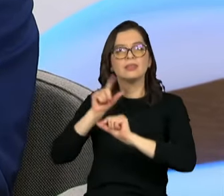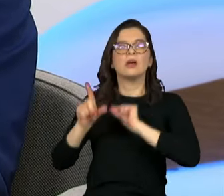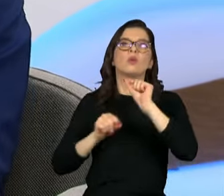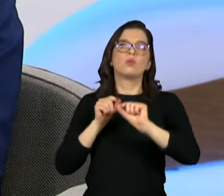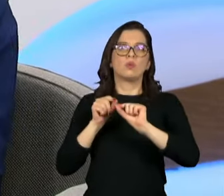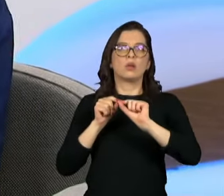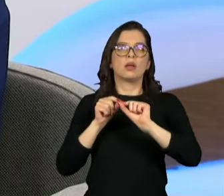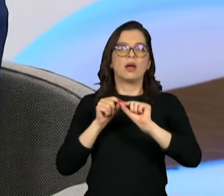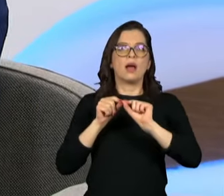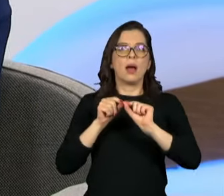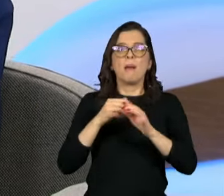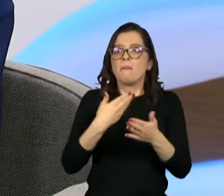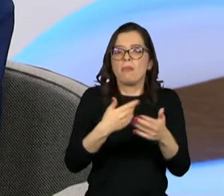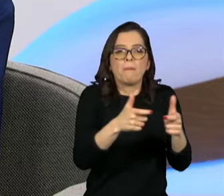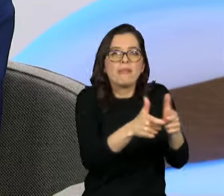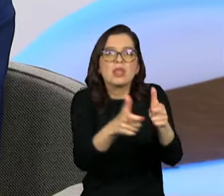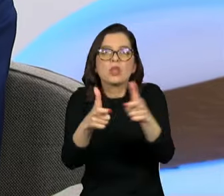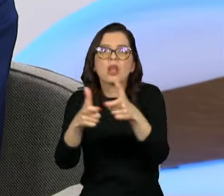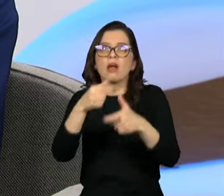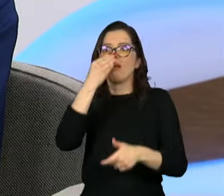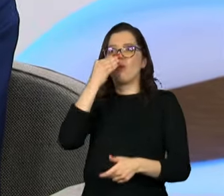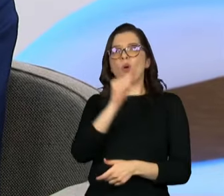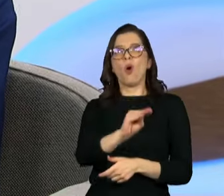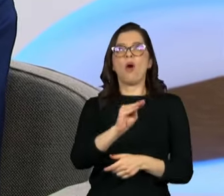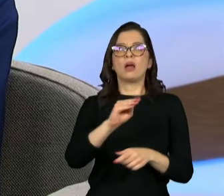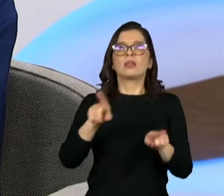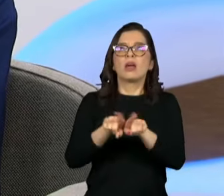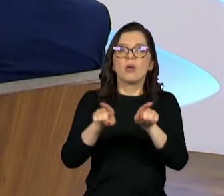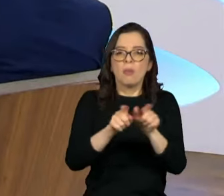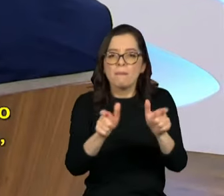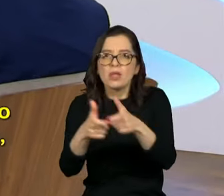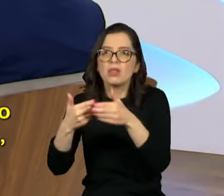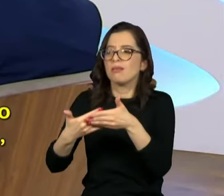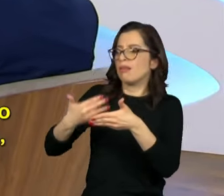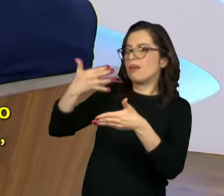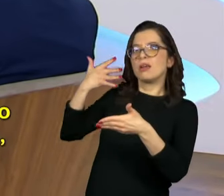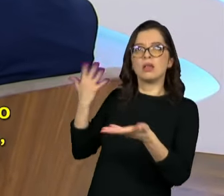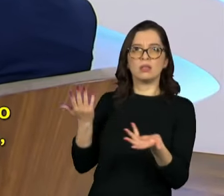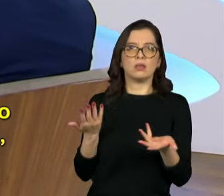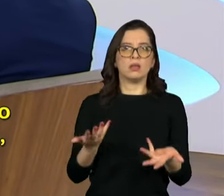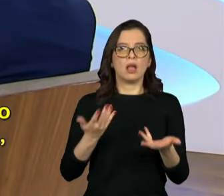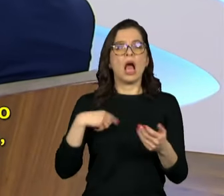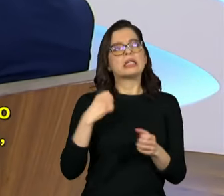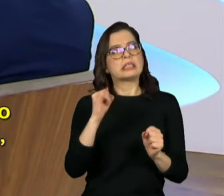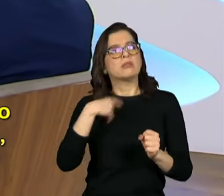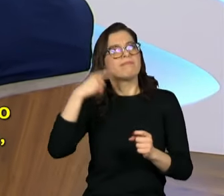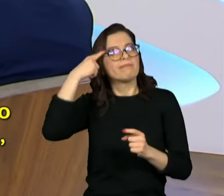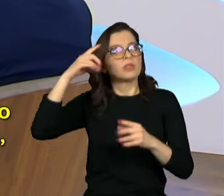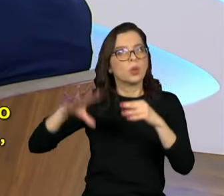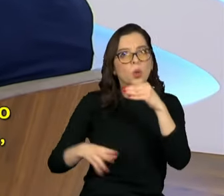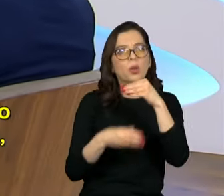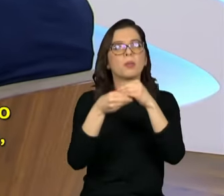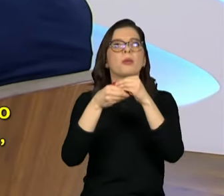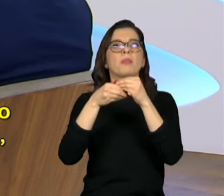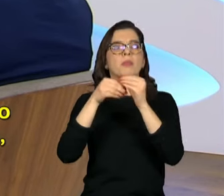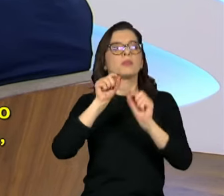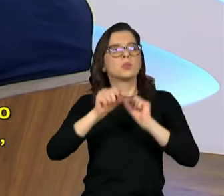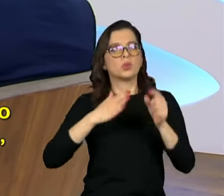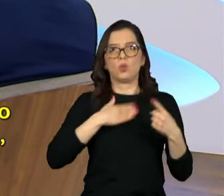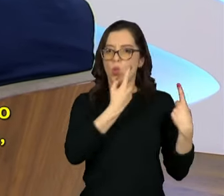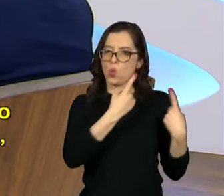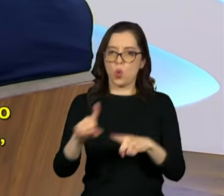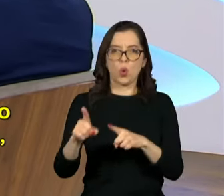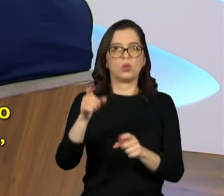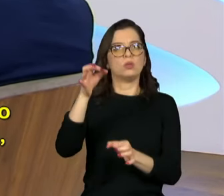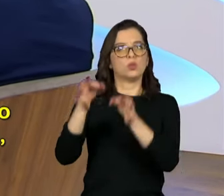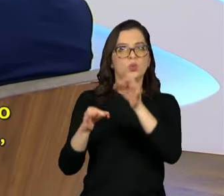account and minorities who have been excluded in the past. But if I could just add a reason